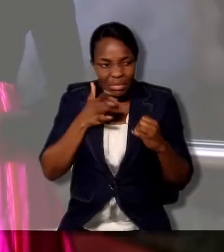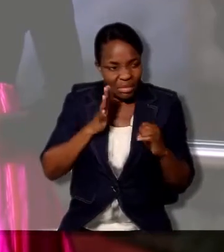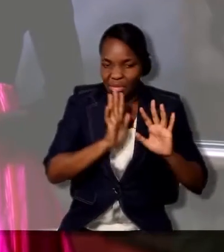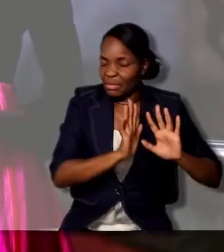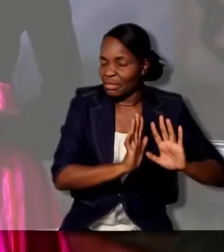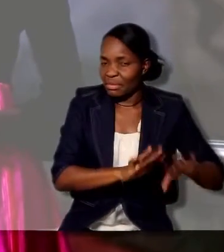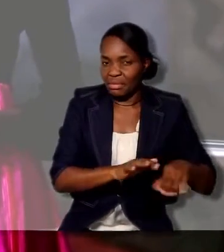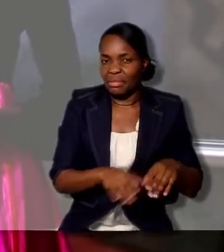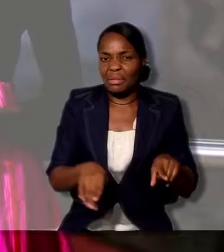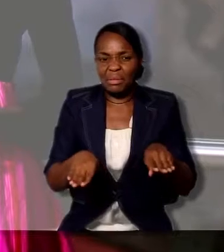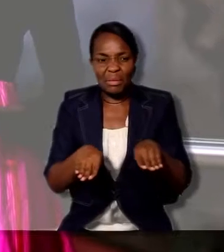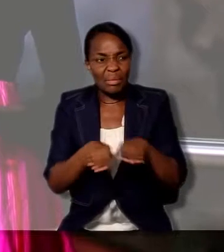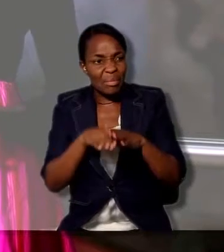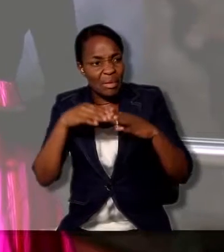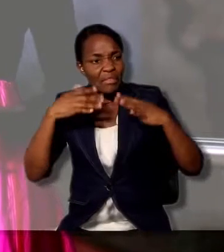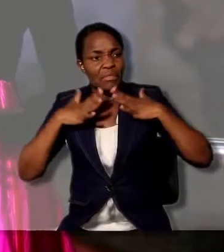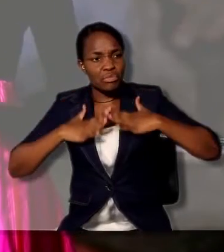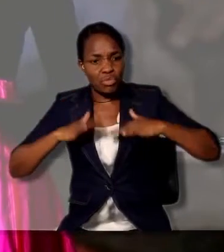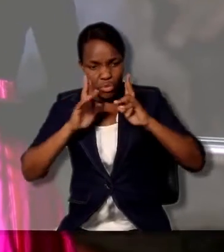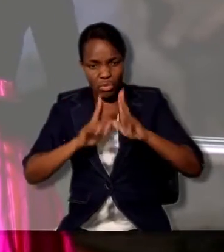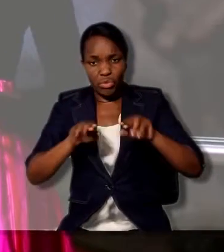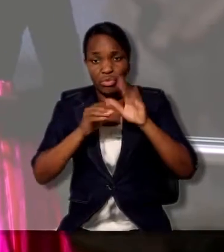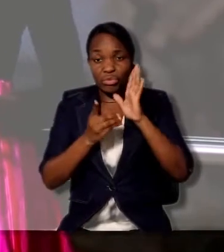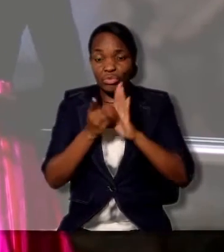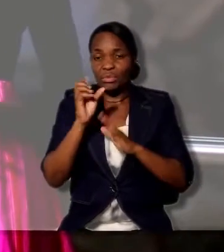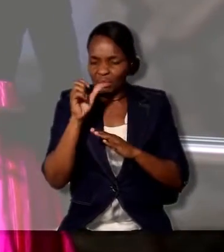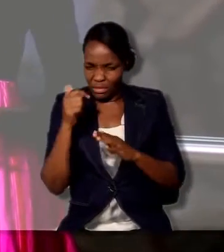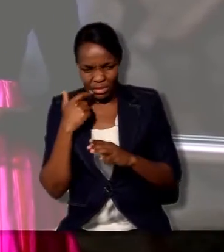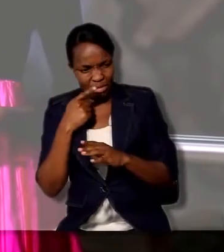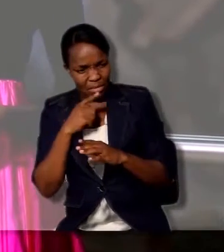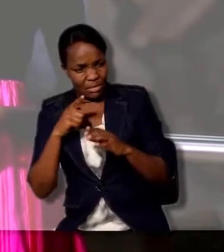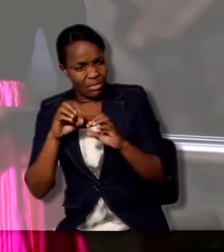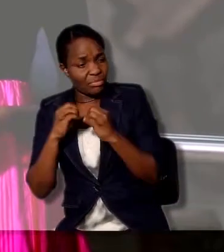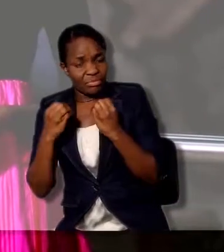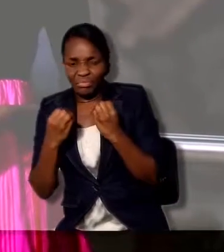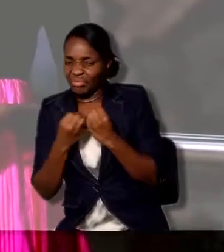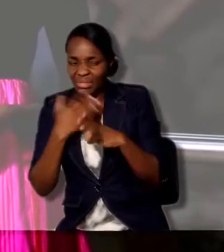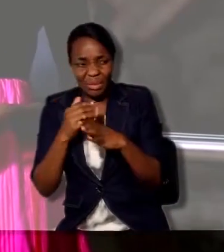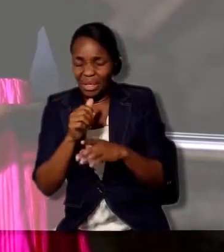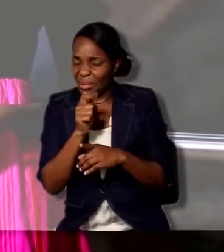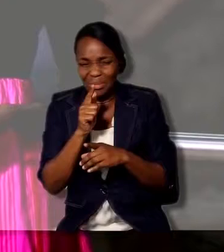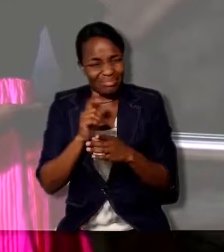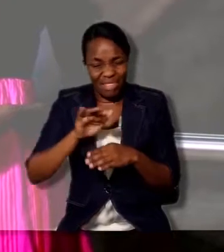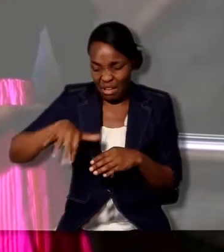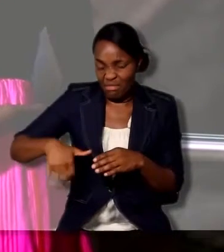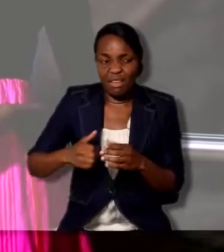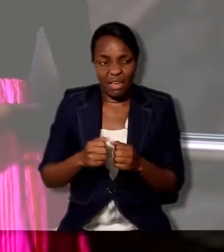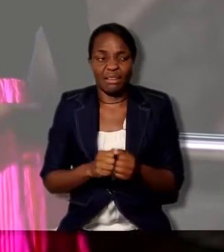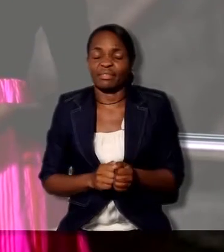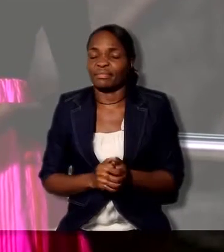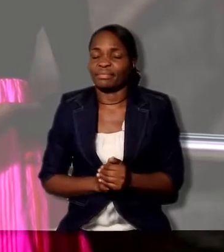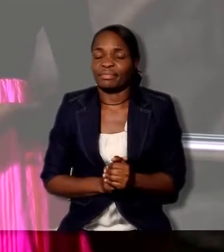important force for peace and human development, but others have called the organization ineffective, corrupt, and